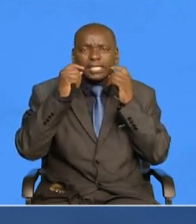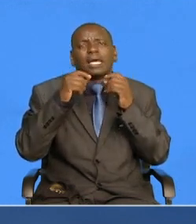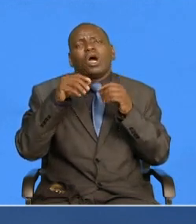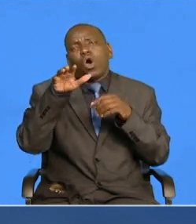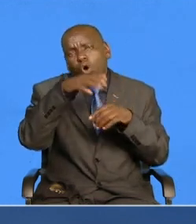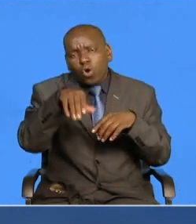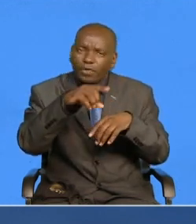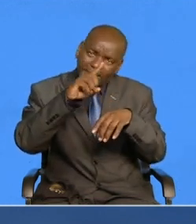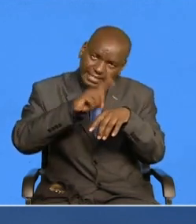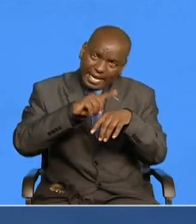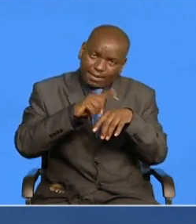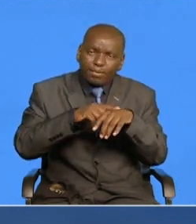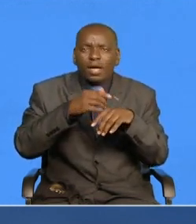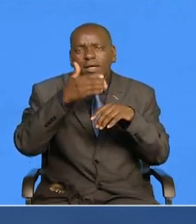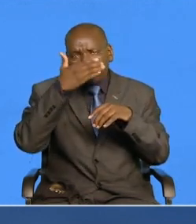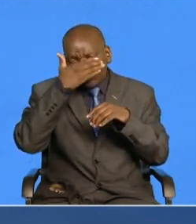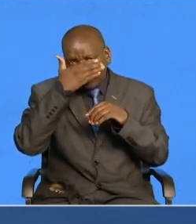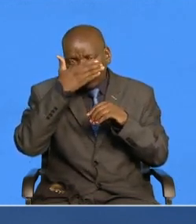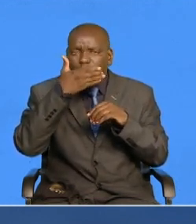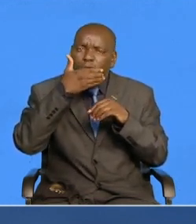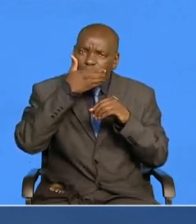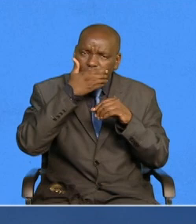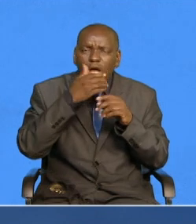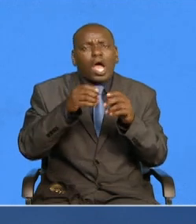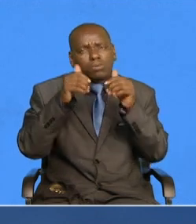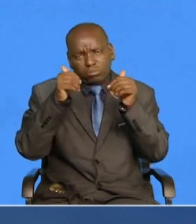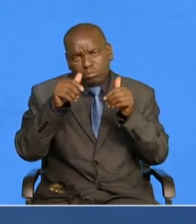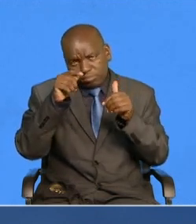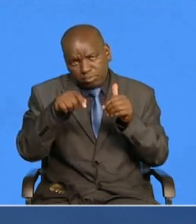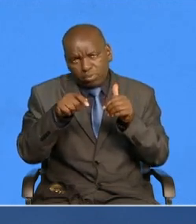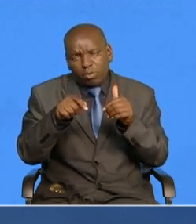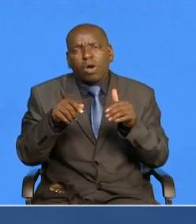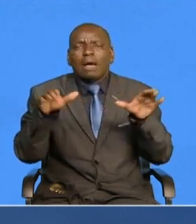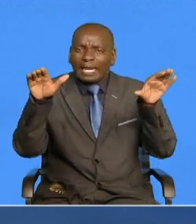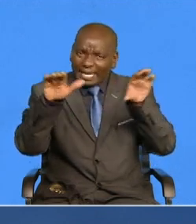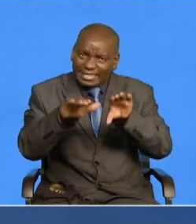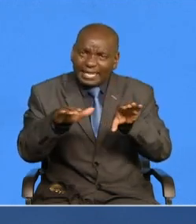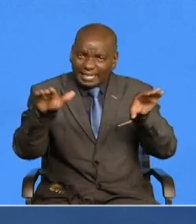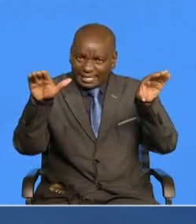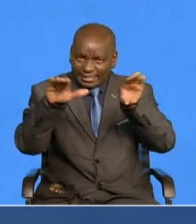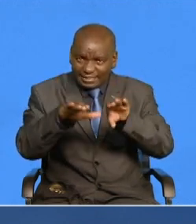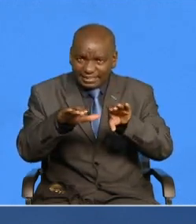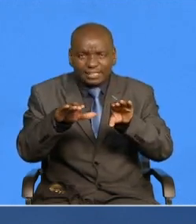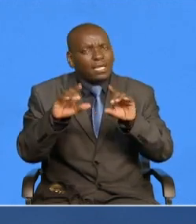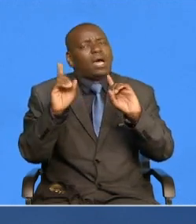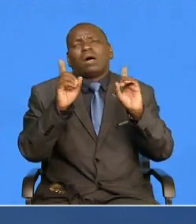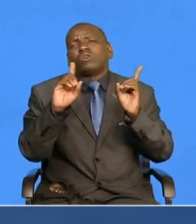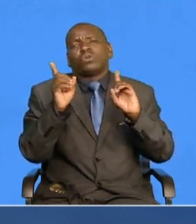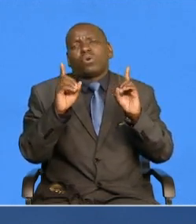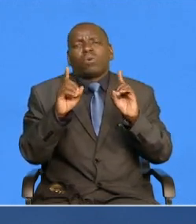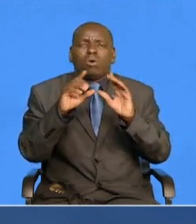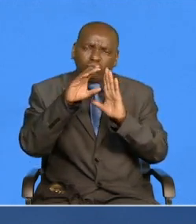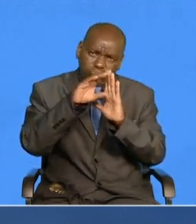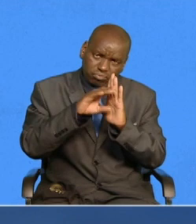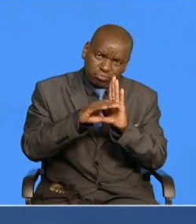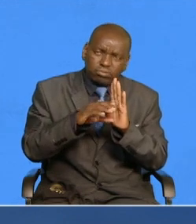public and make sure it covers both your nose and your mouth. Parties and other gatherings must be